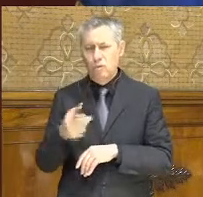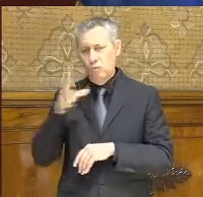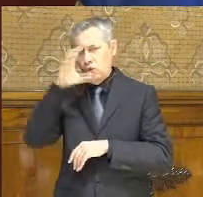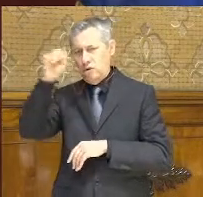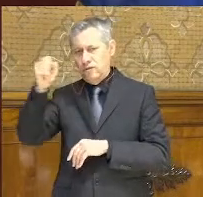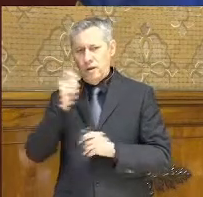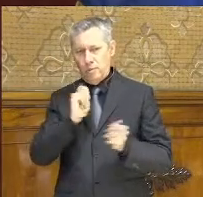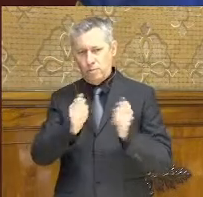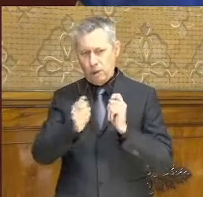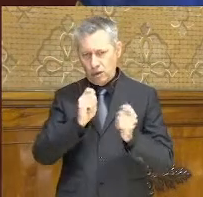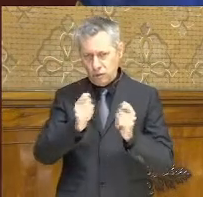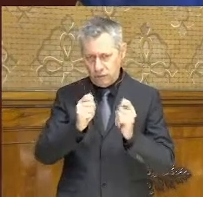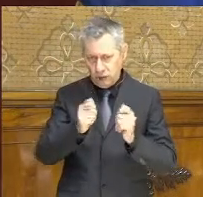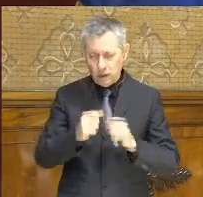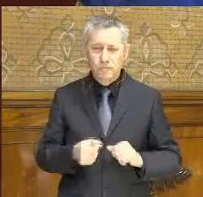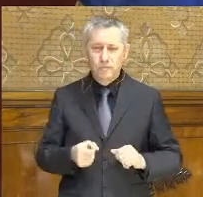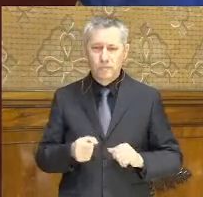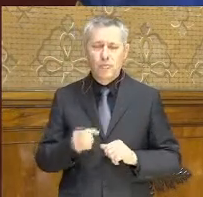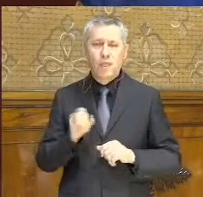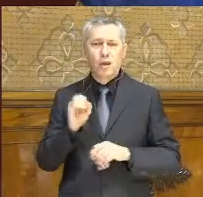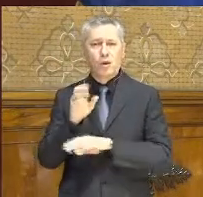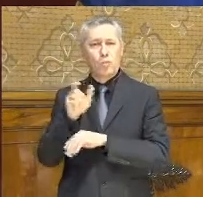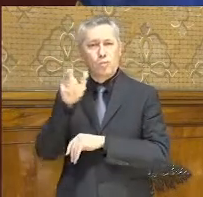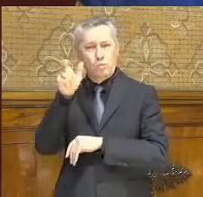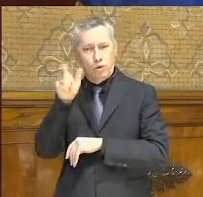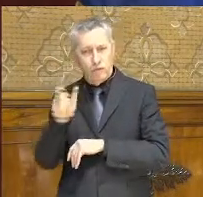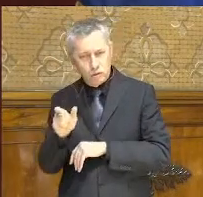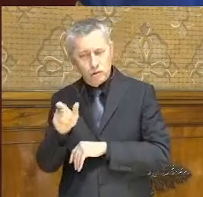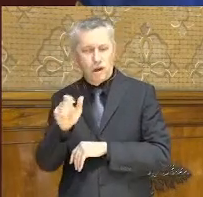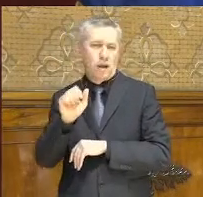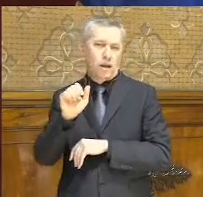by Professor Annalisa Oboe,